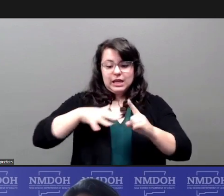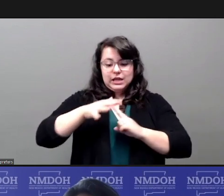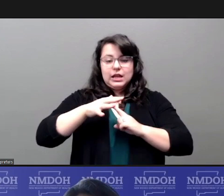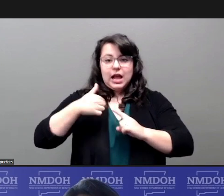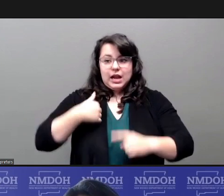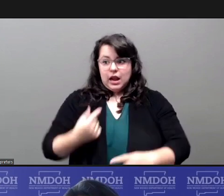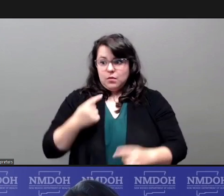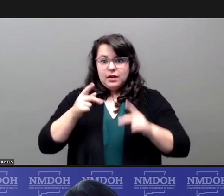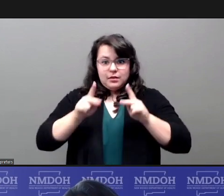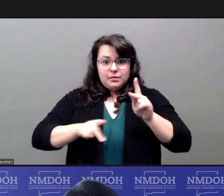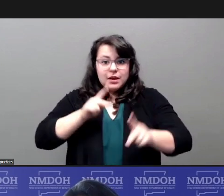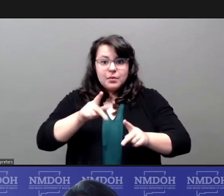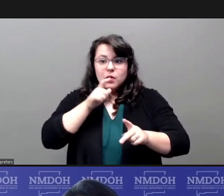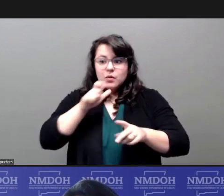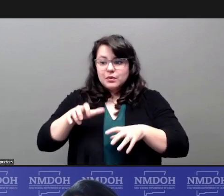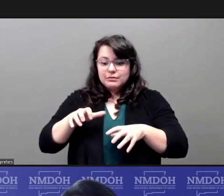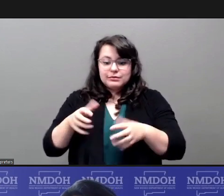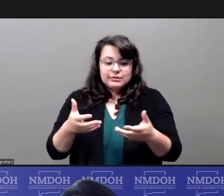has taken like